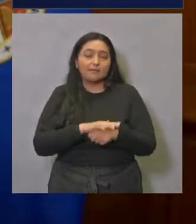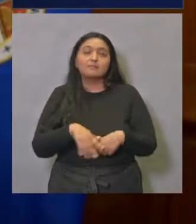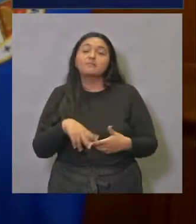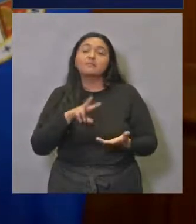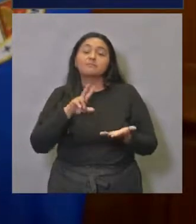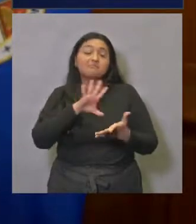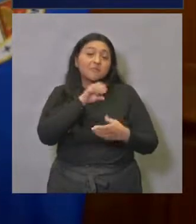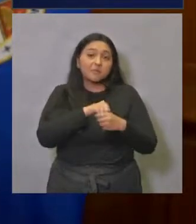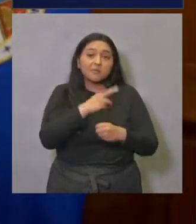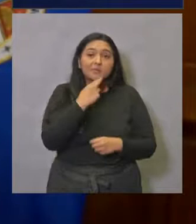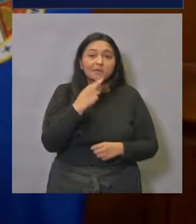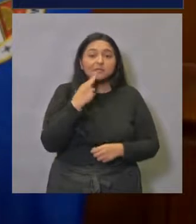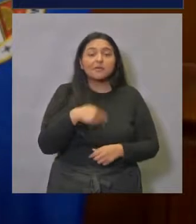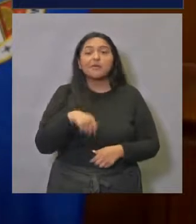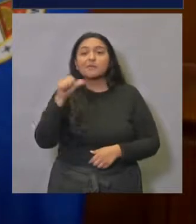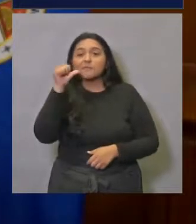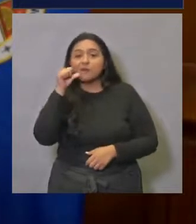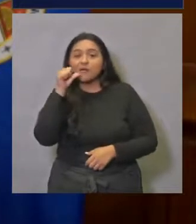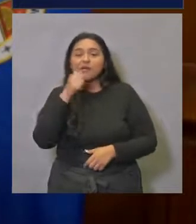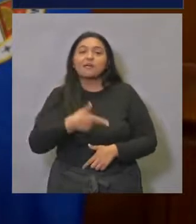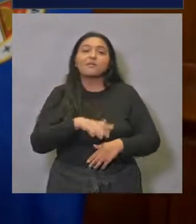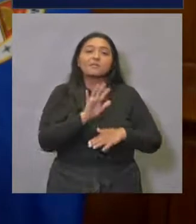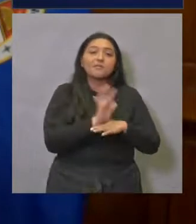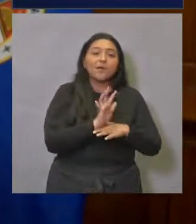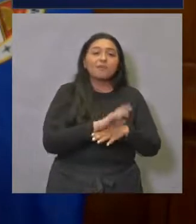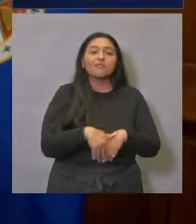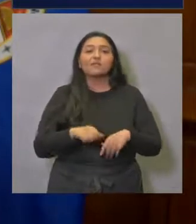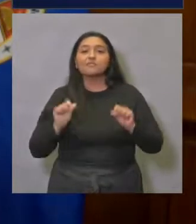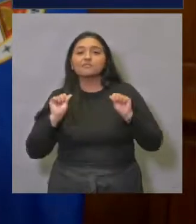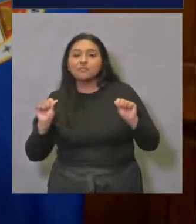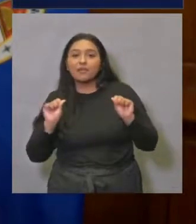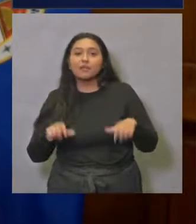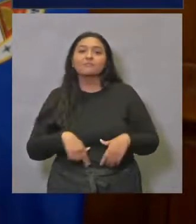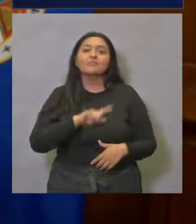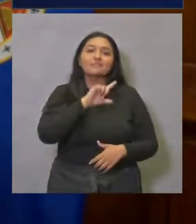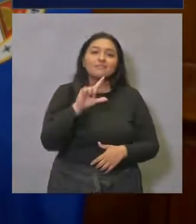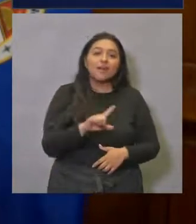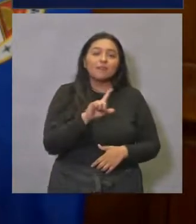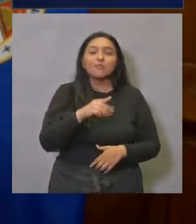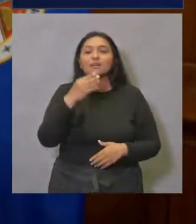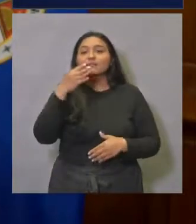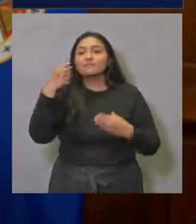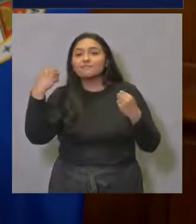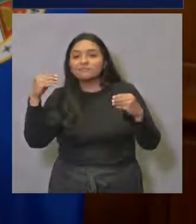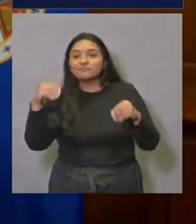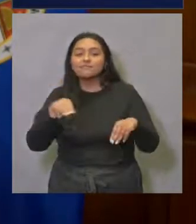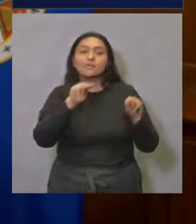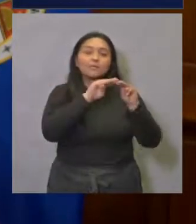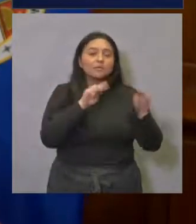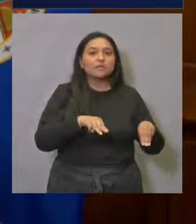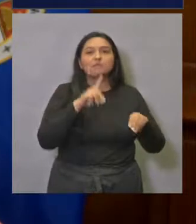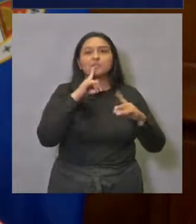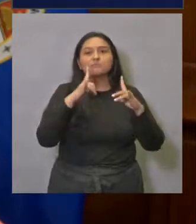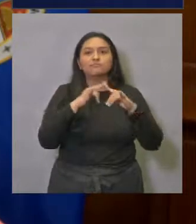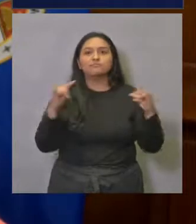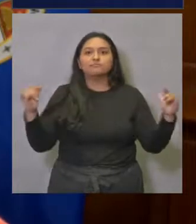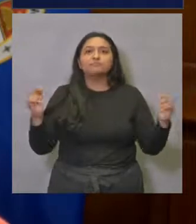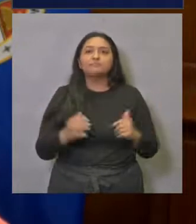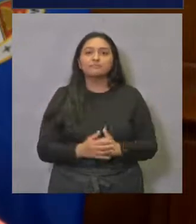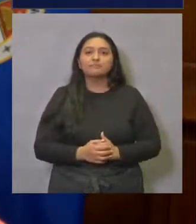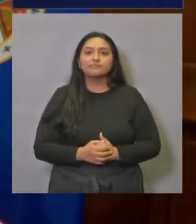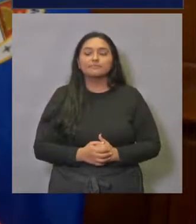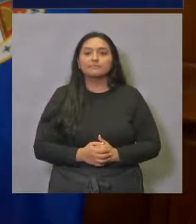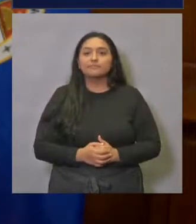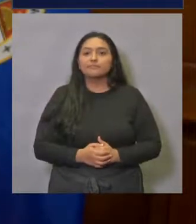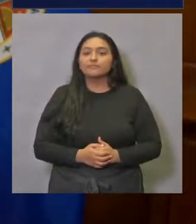restaurants, bars, movie theaters, fitness centers, libraries, retail, museums, and so much more. We've even